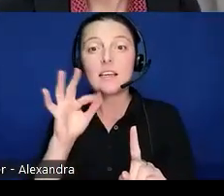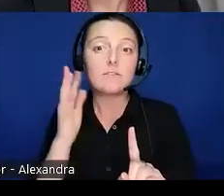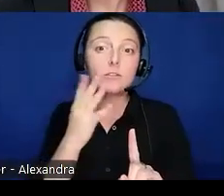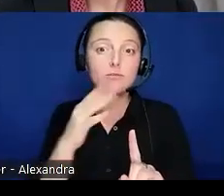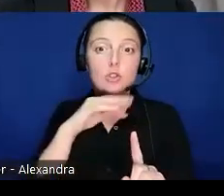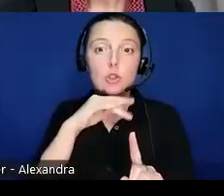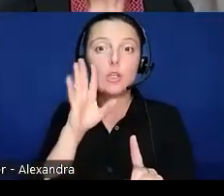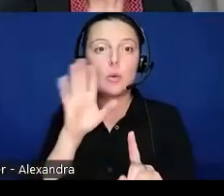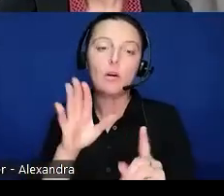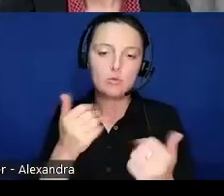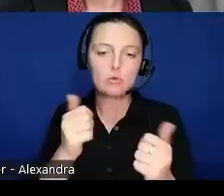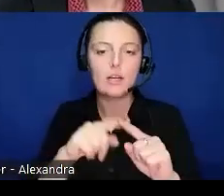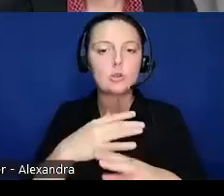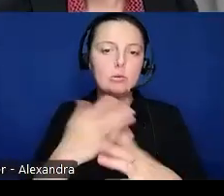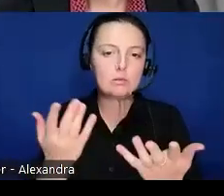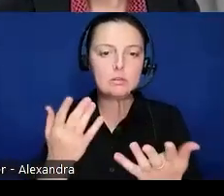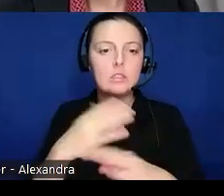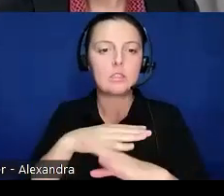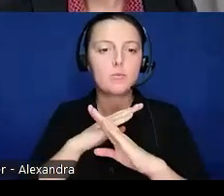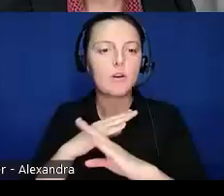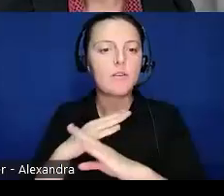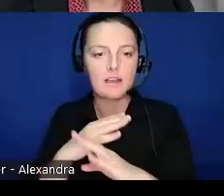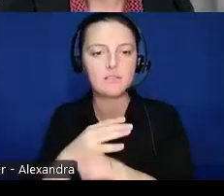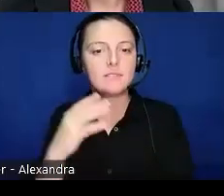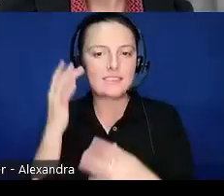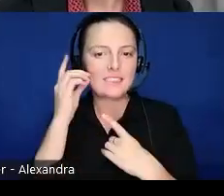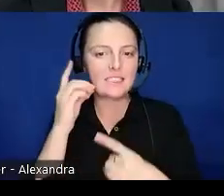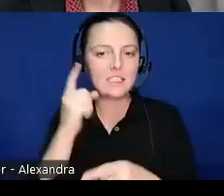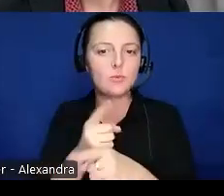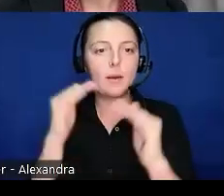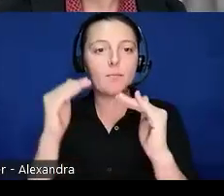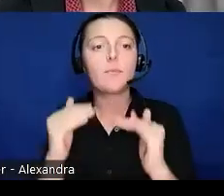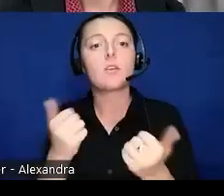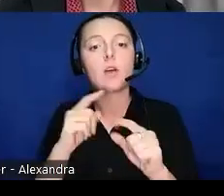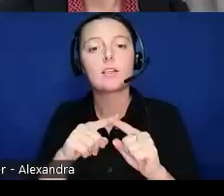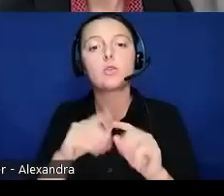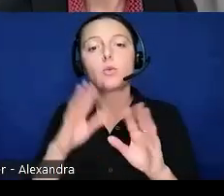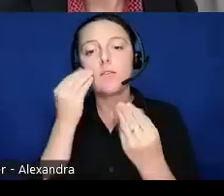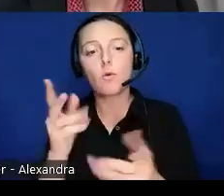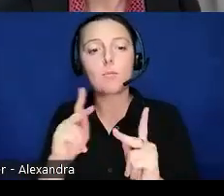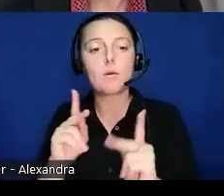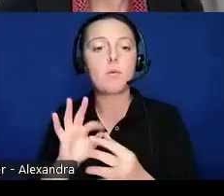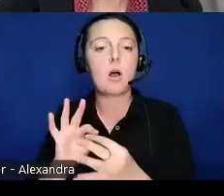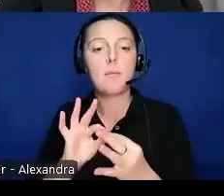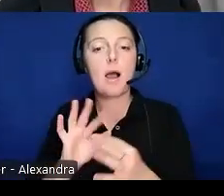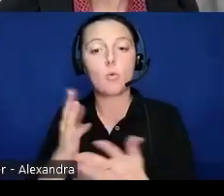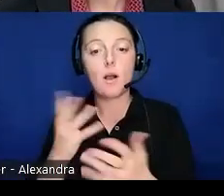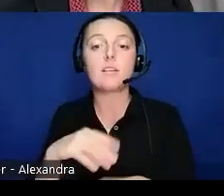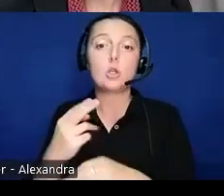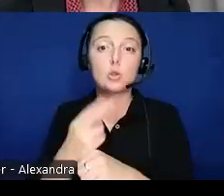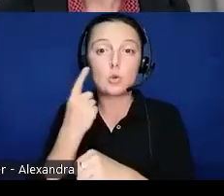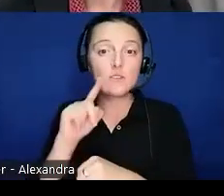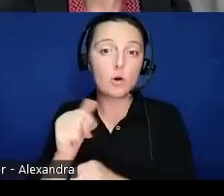strips as well, to help people inform their decisions about their use and make sure that they're using as safely as possible if they are going to